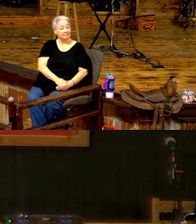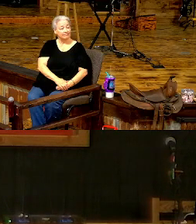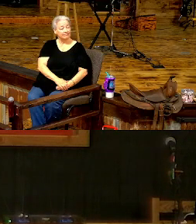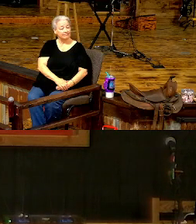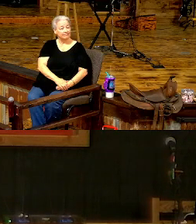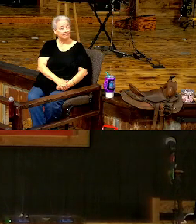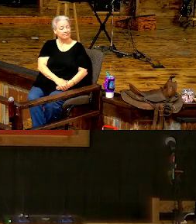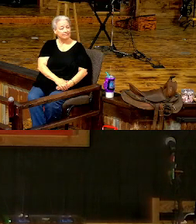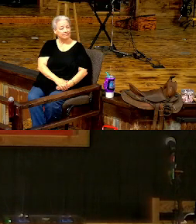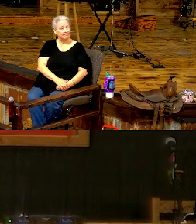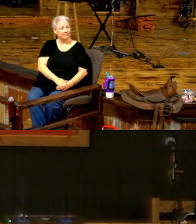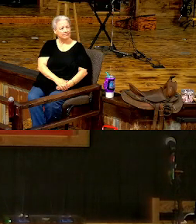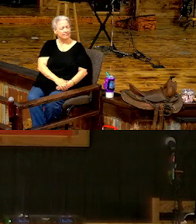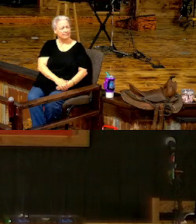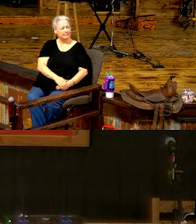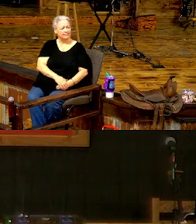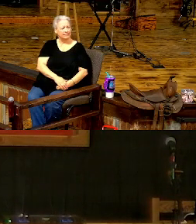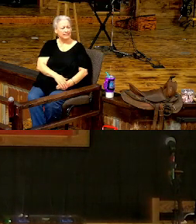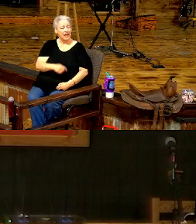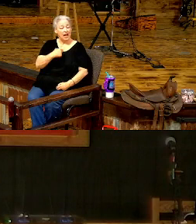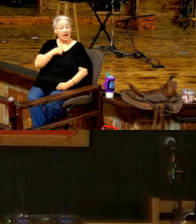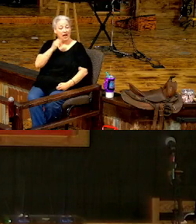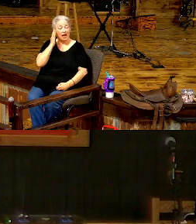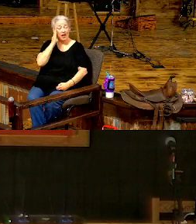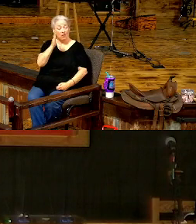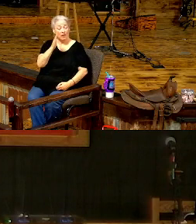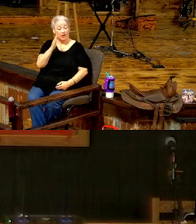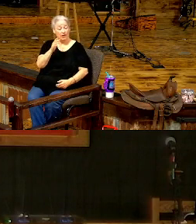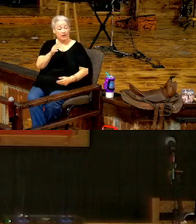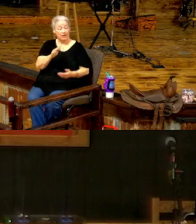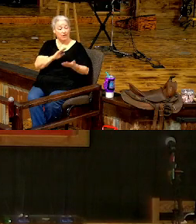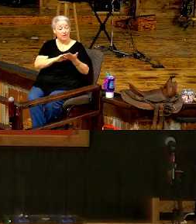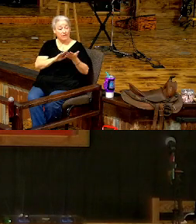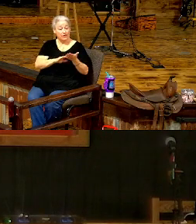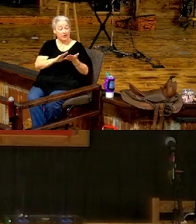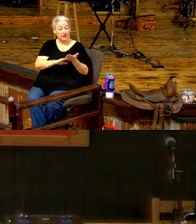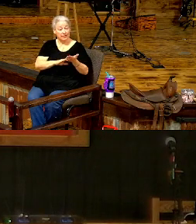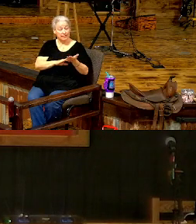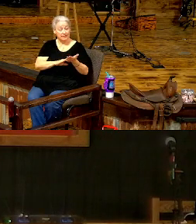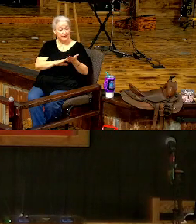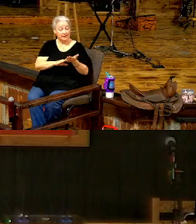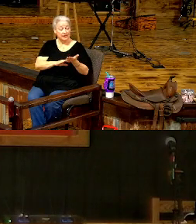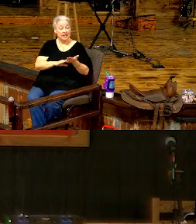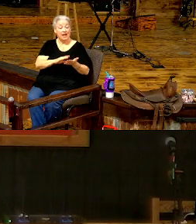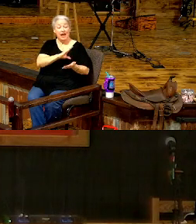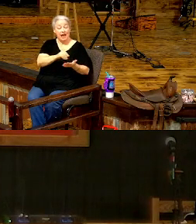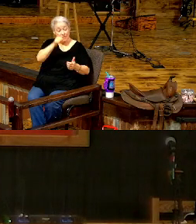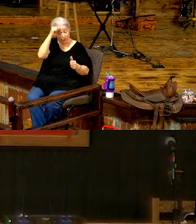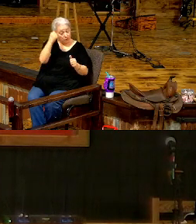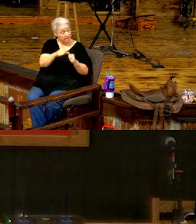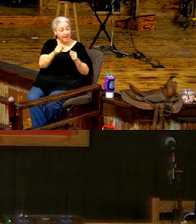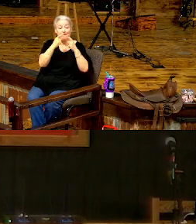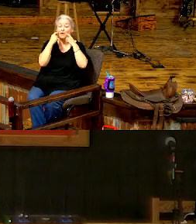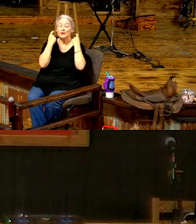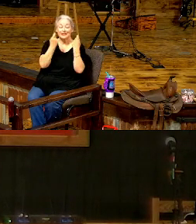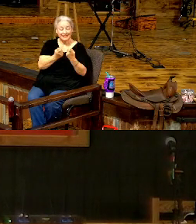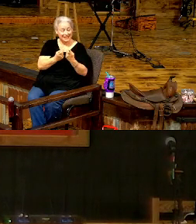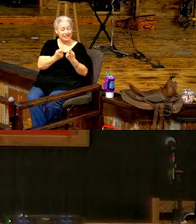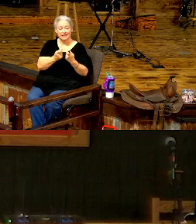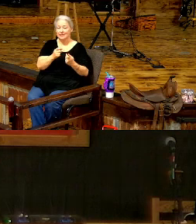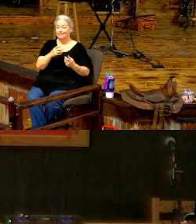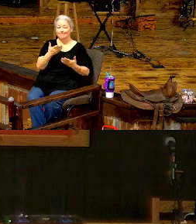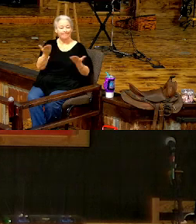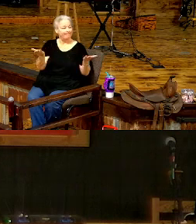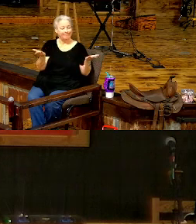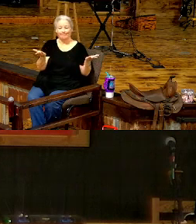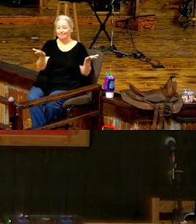Hebrews 8:12, for I will forgive their wickedness and remember their sins no more. And